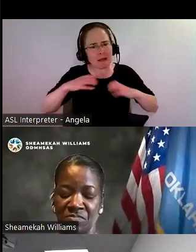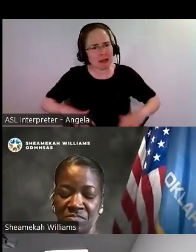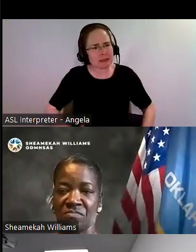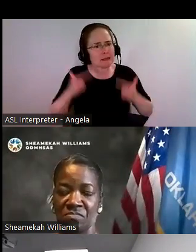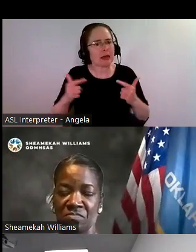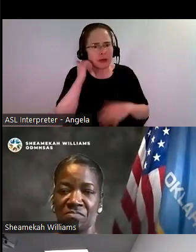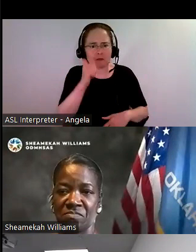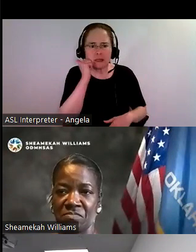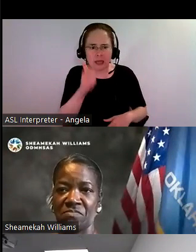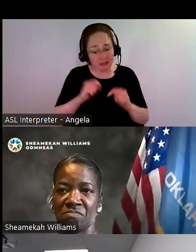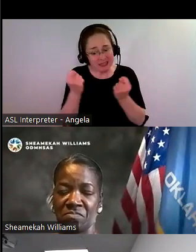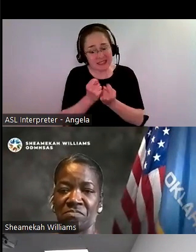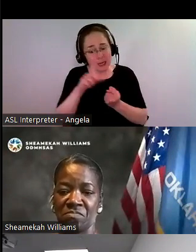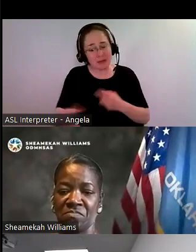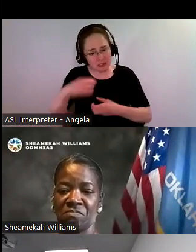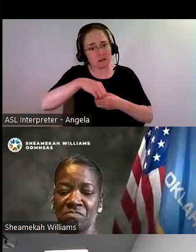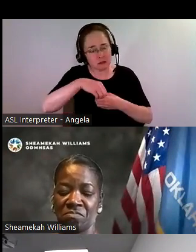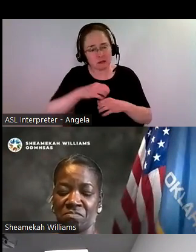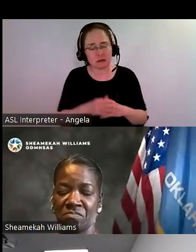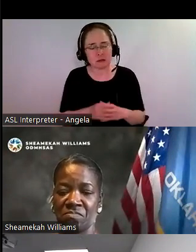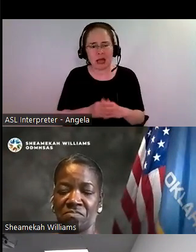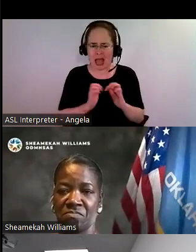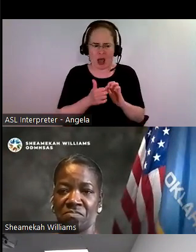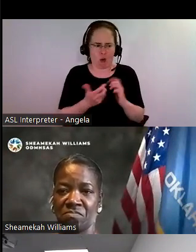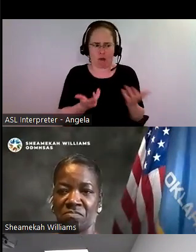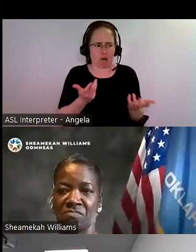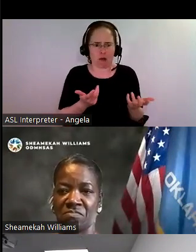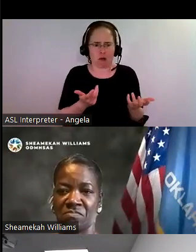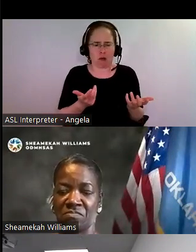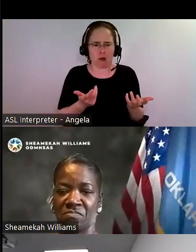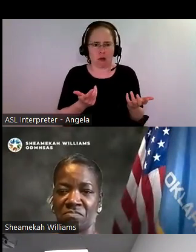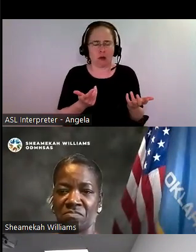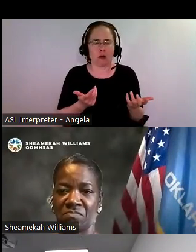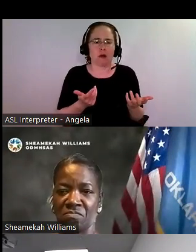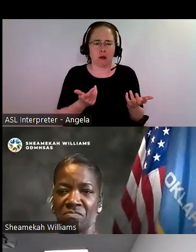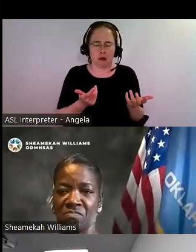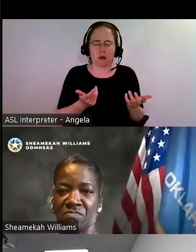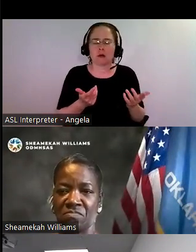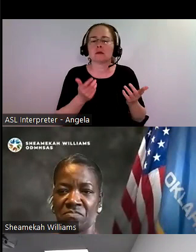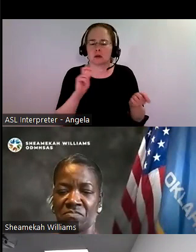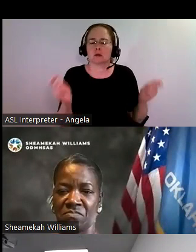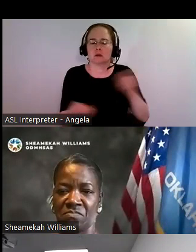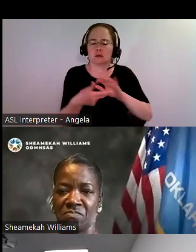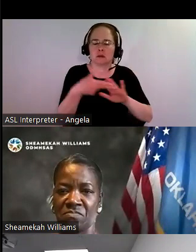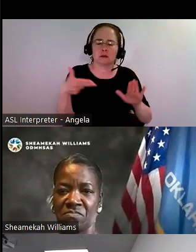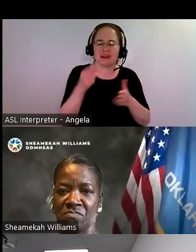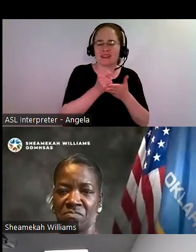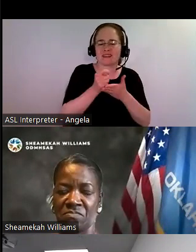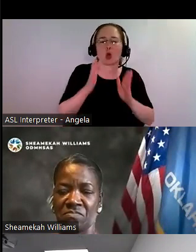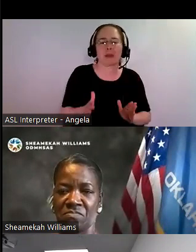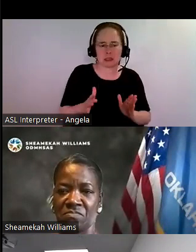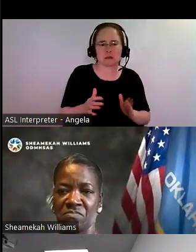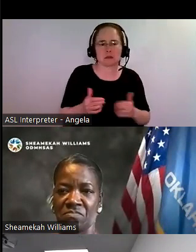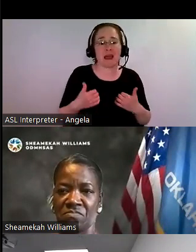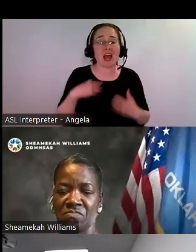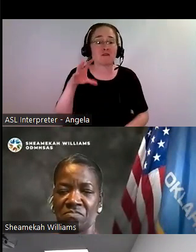has to be part of that. The only way we could pull that off is by taking and renaming our therapists and having 50%